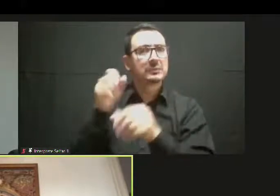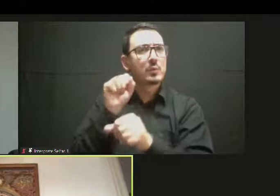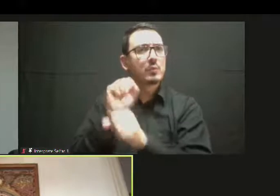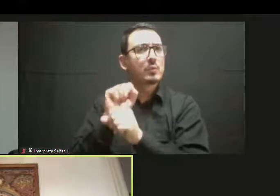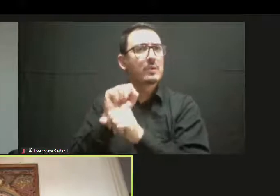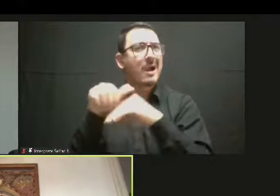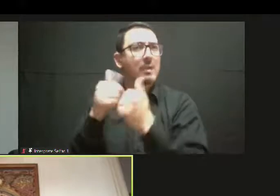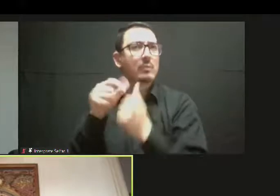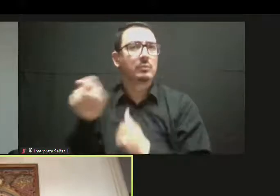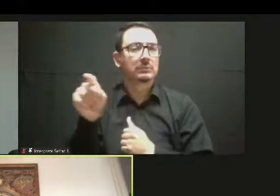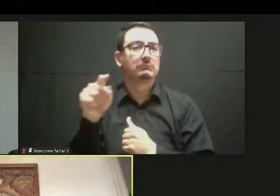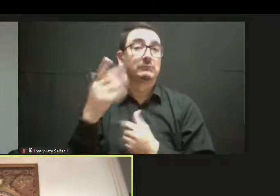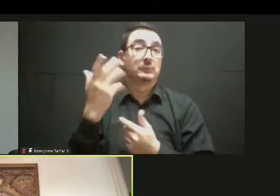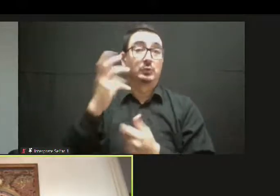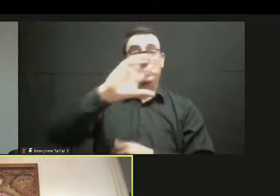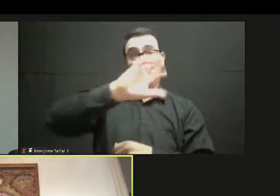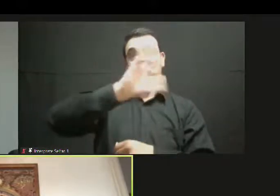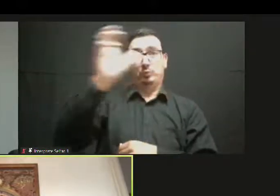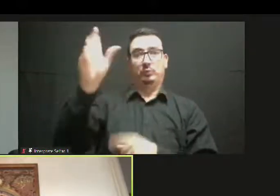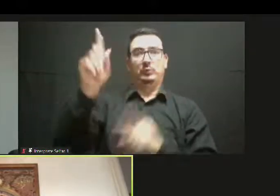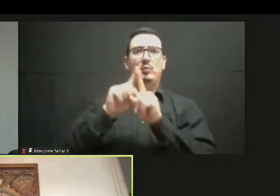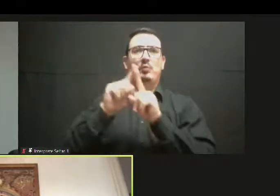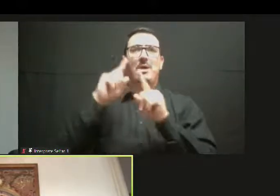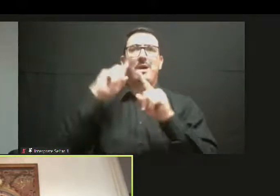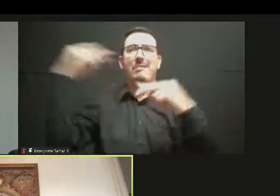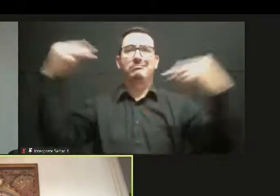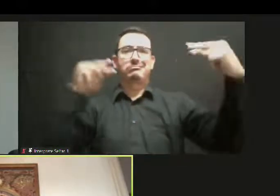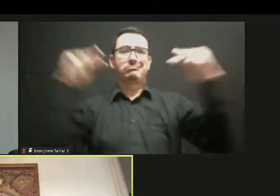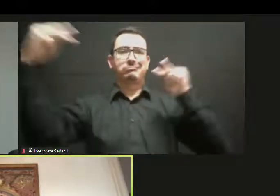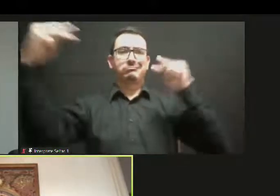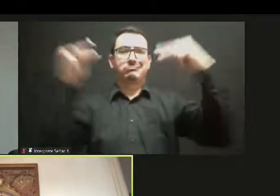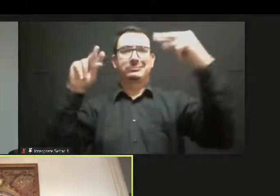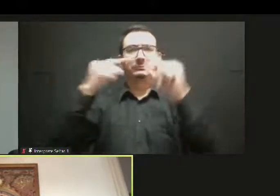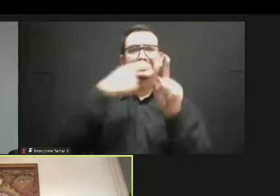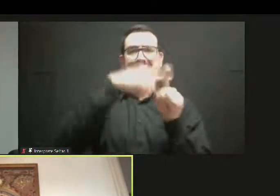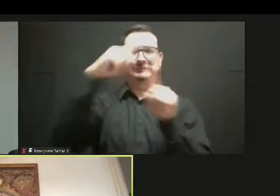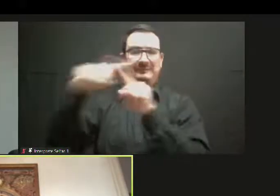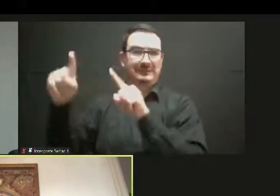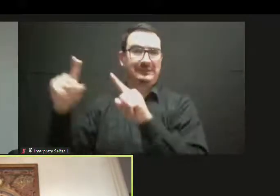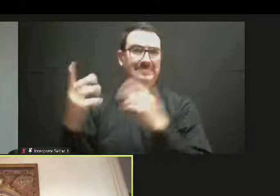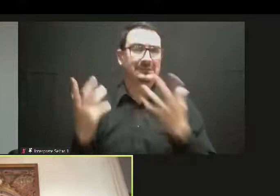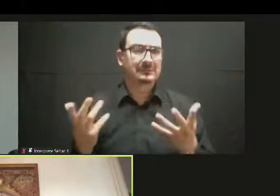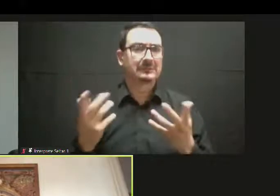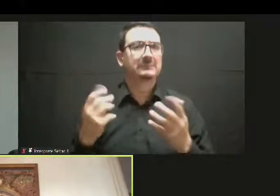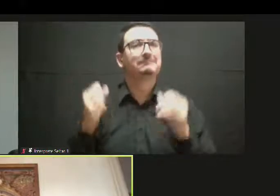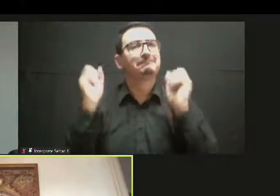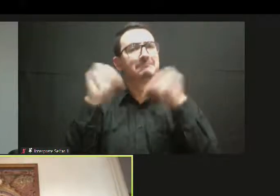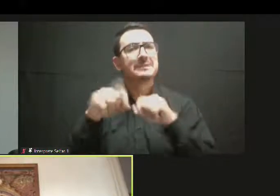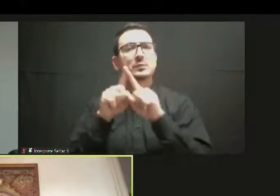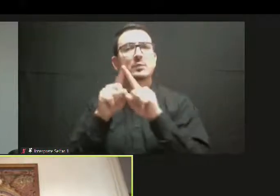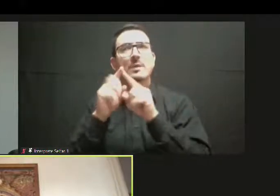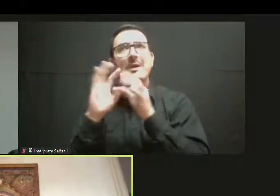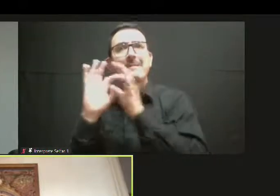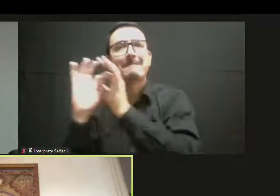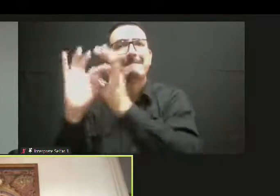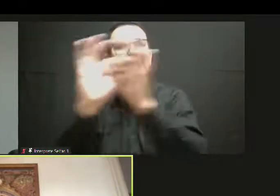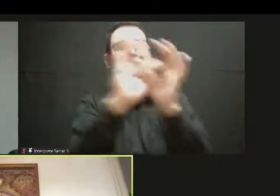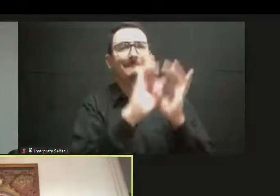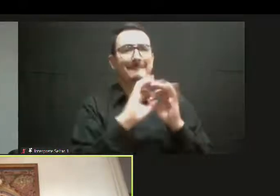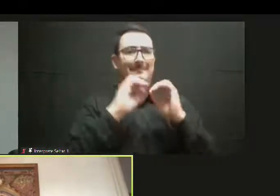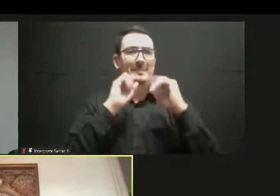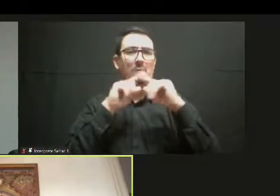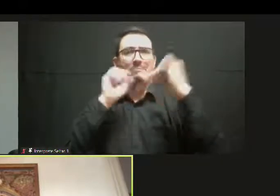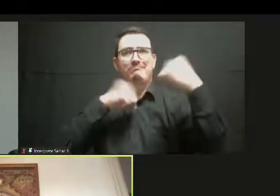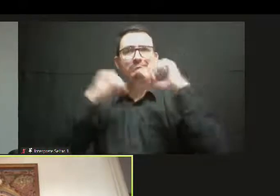binding commitments. What would be interesting to look at is the bilateral labor agreements, because here, since they're not completely binding, but are normally